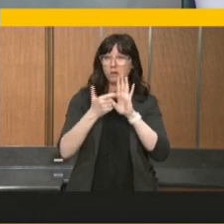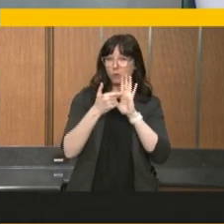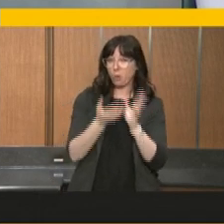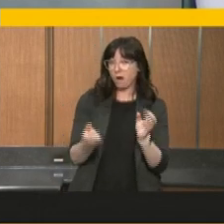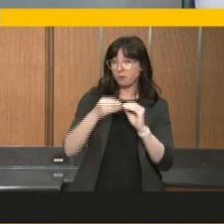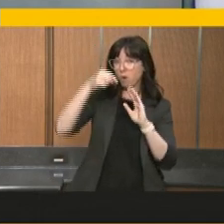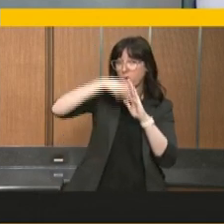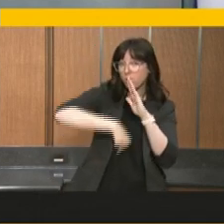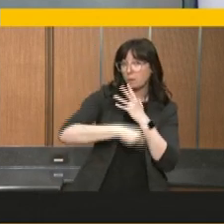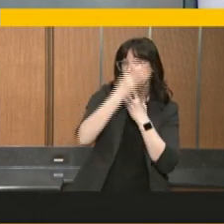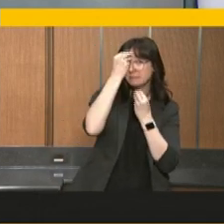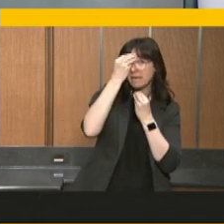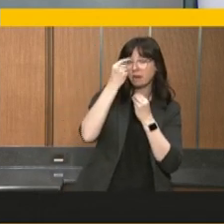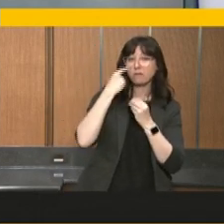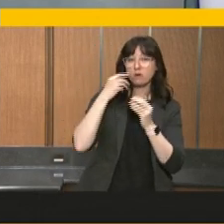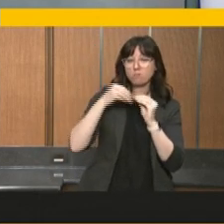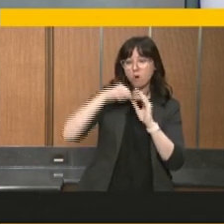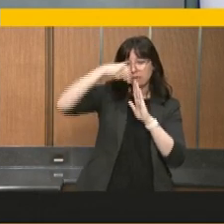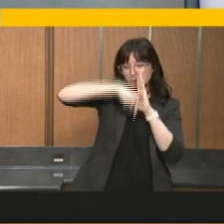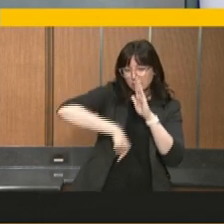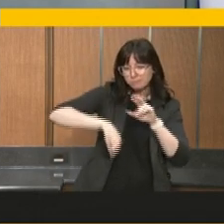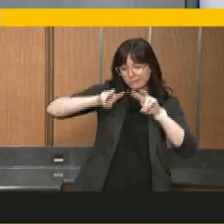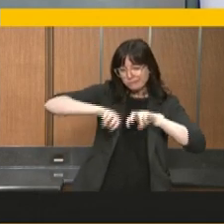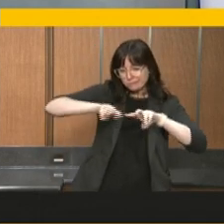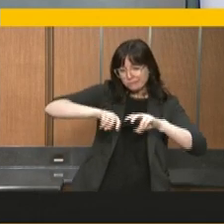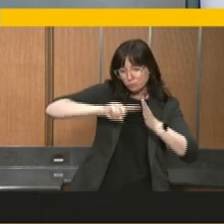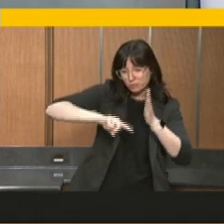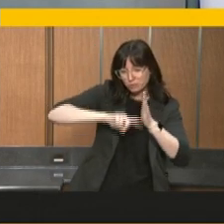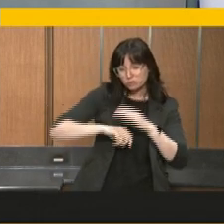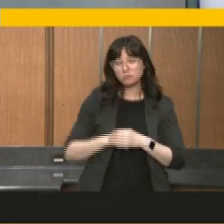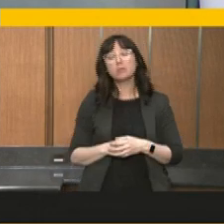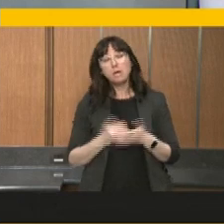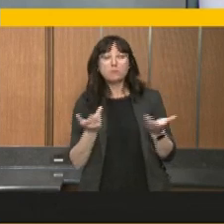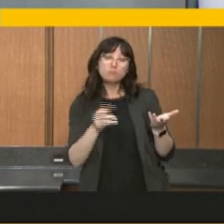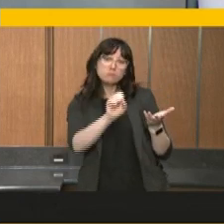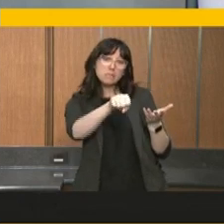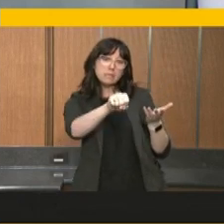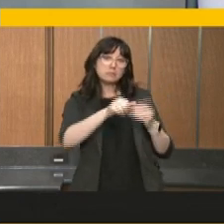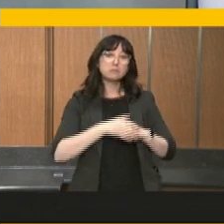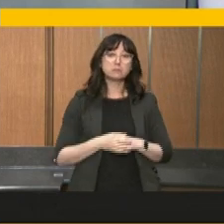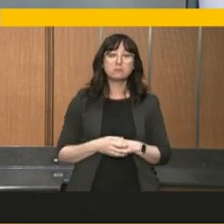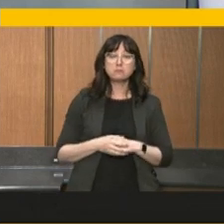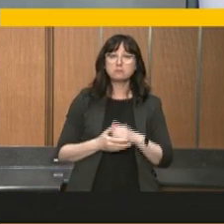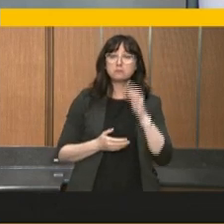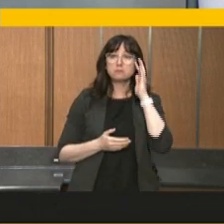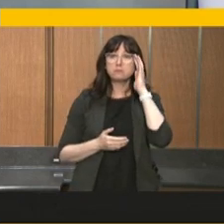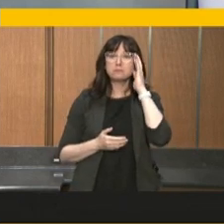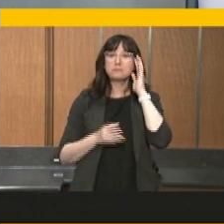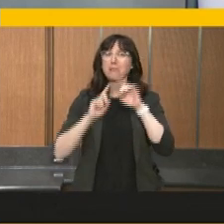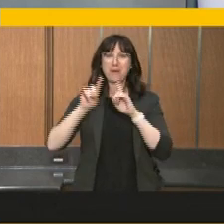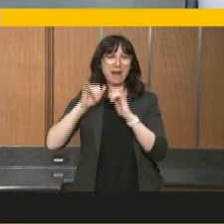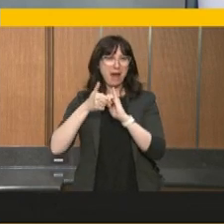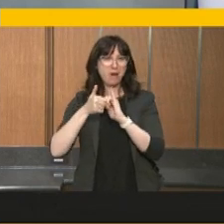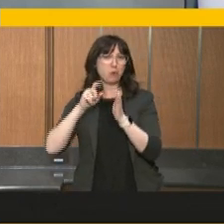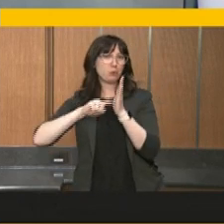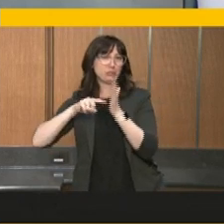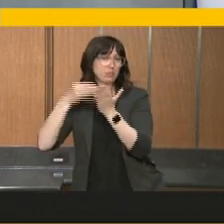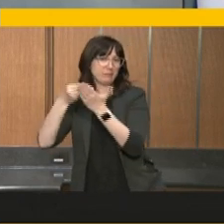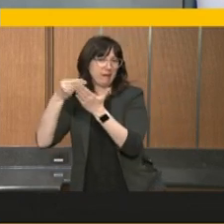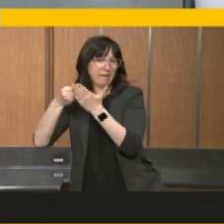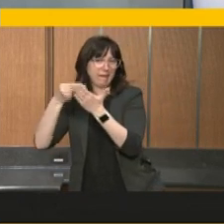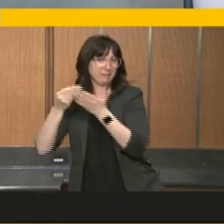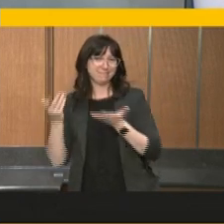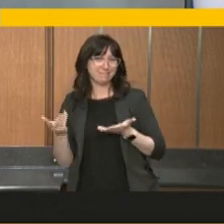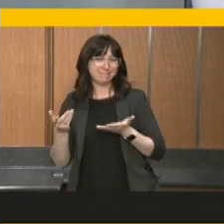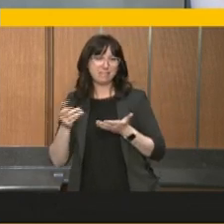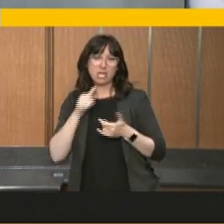at more in-depth research? Yes. I mean, again, that's through research funding. That's not necessarily